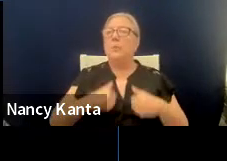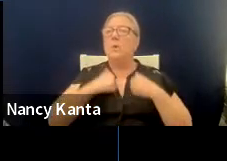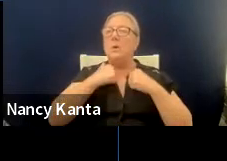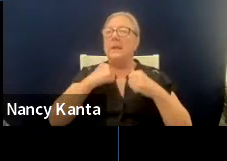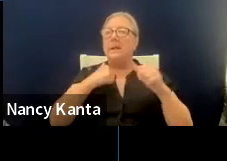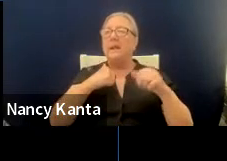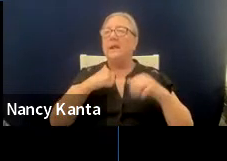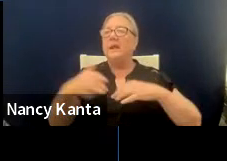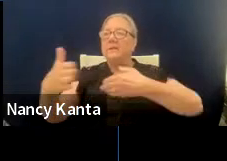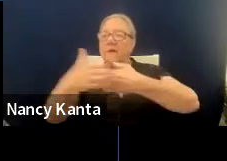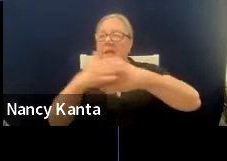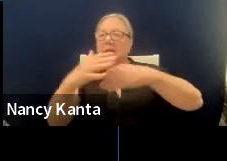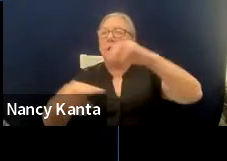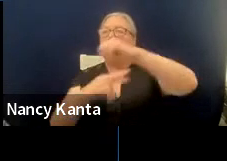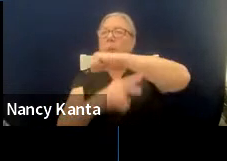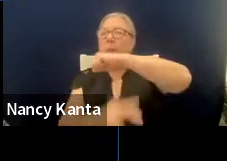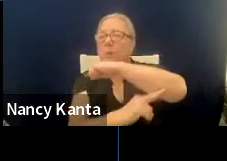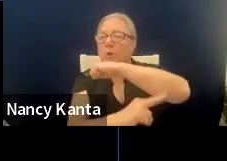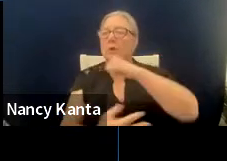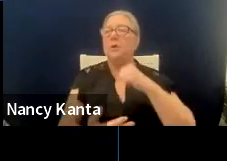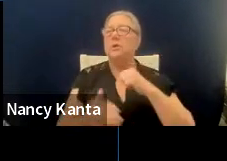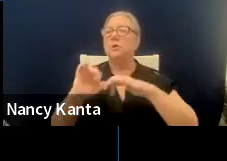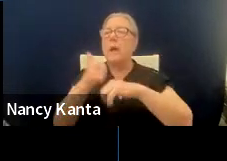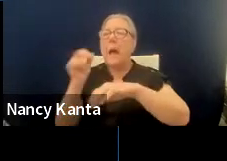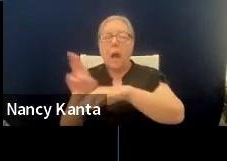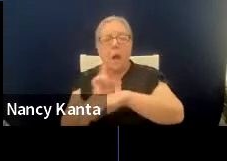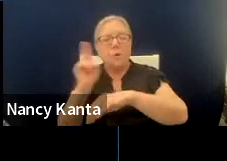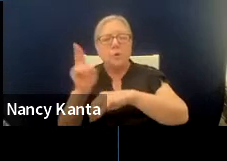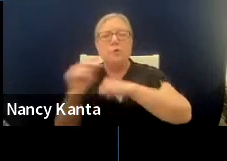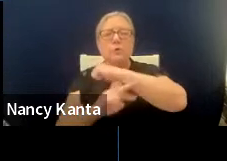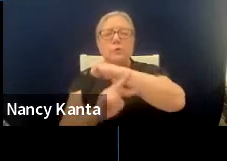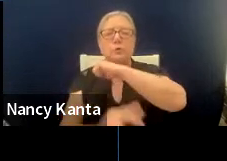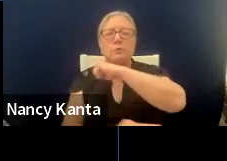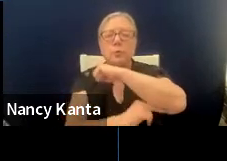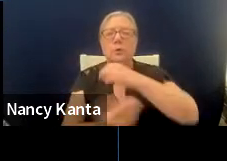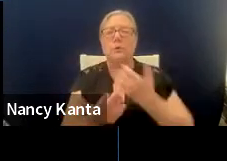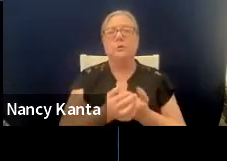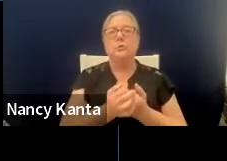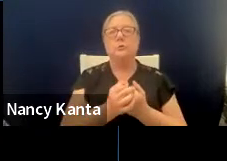this bridge, how they use it, how it influences their lives.